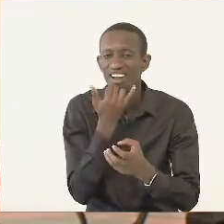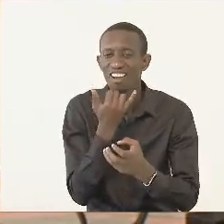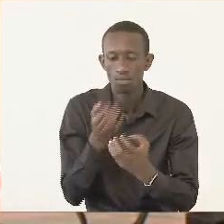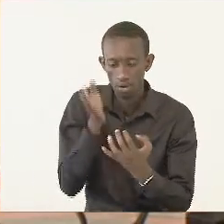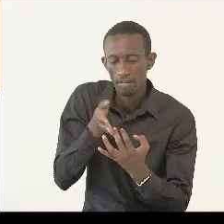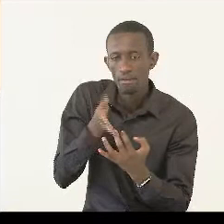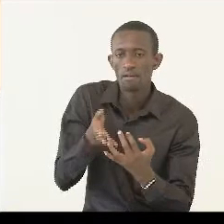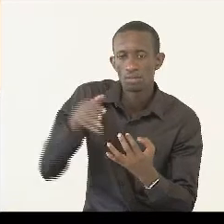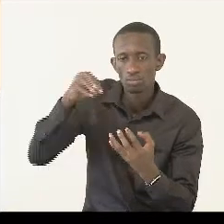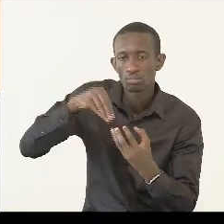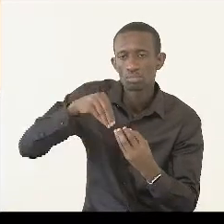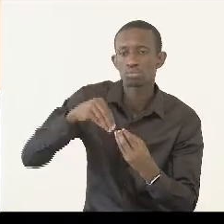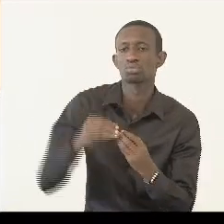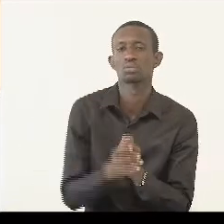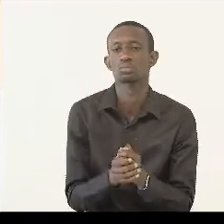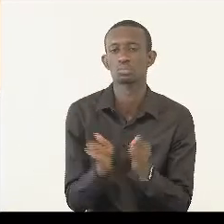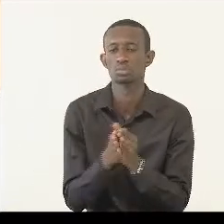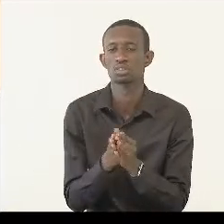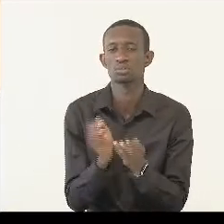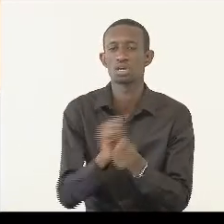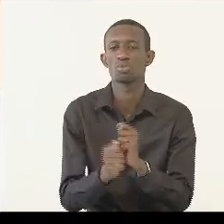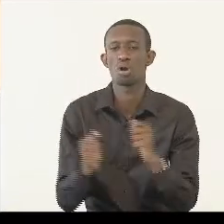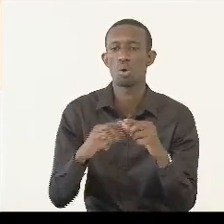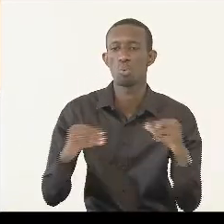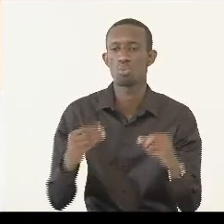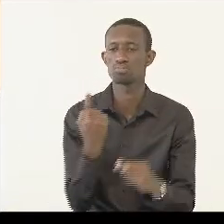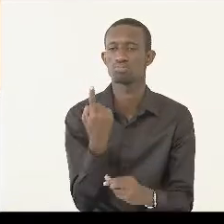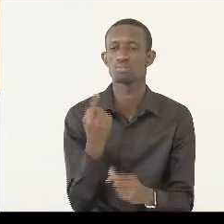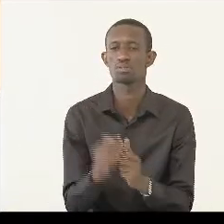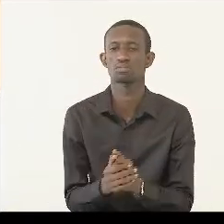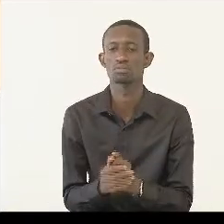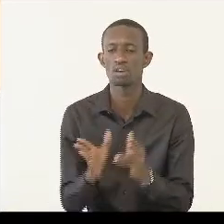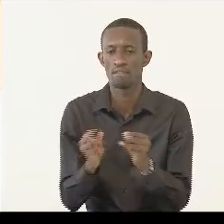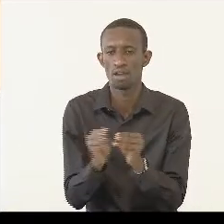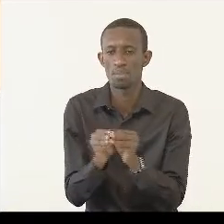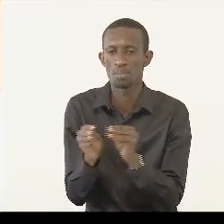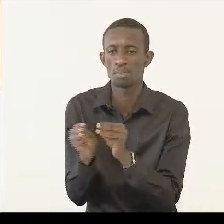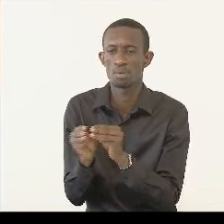over and make one complete section. Ligase, links, glues up.